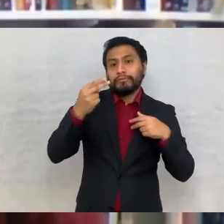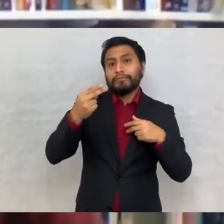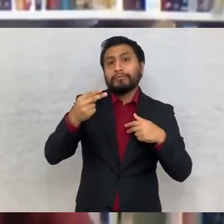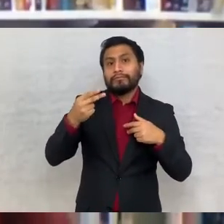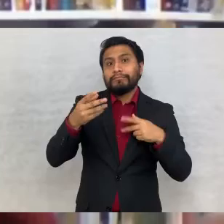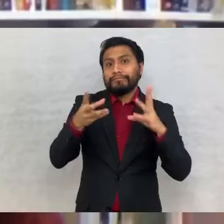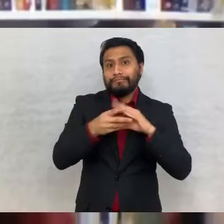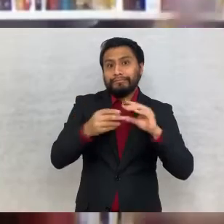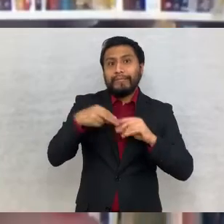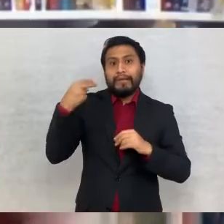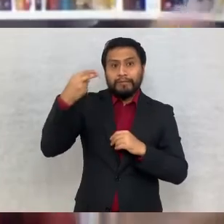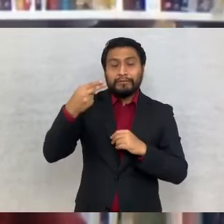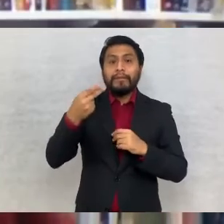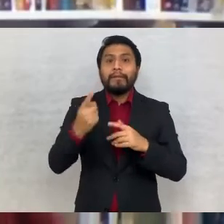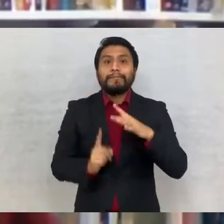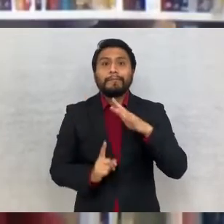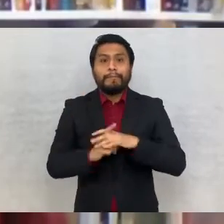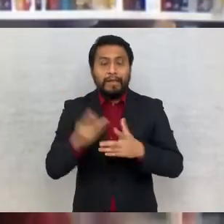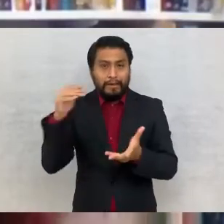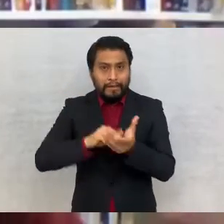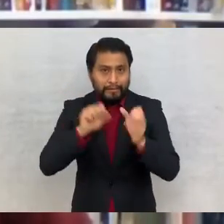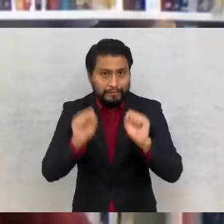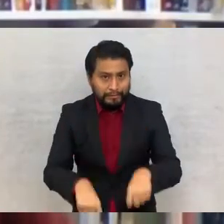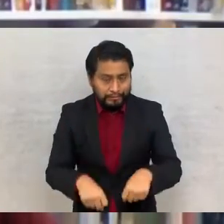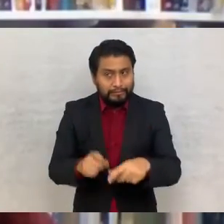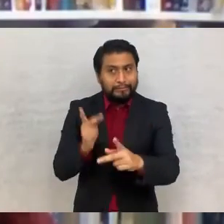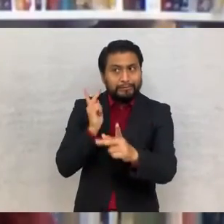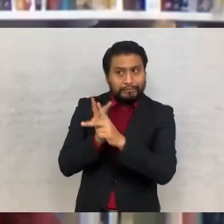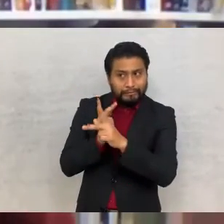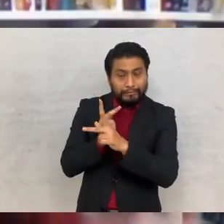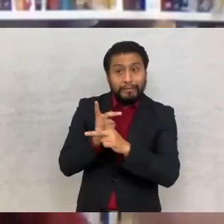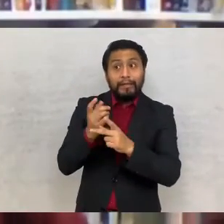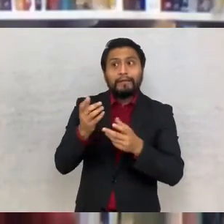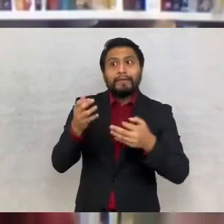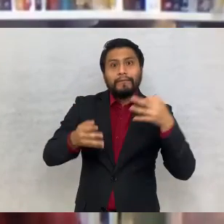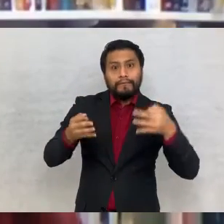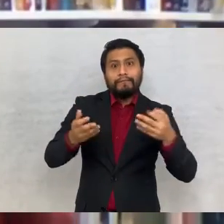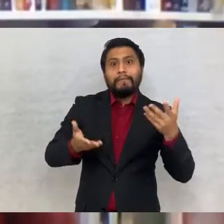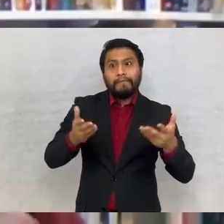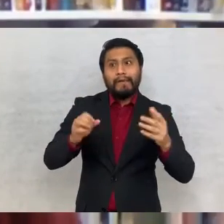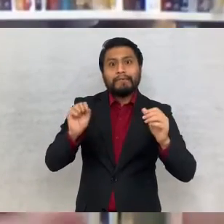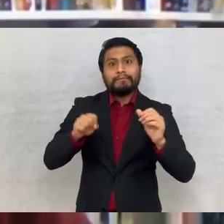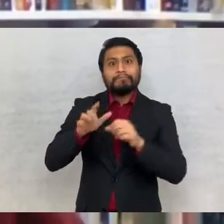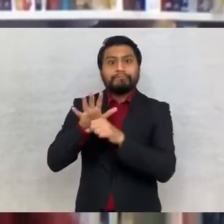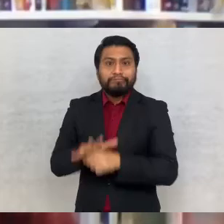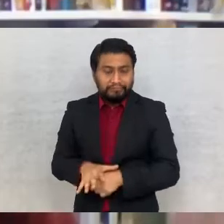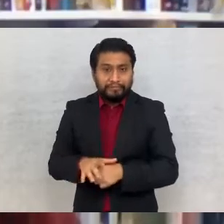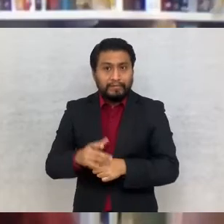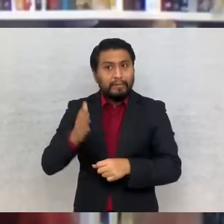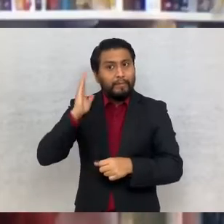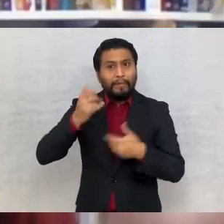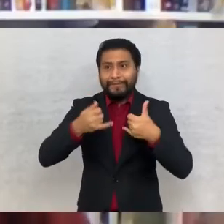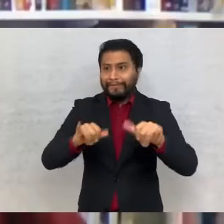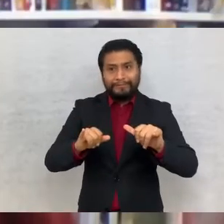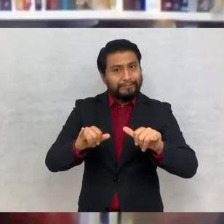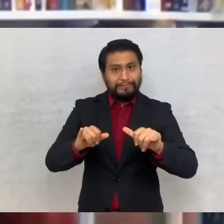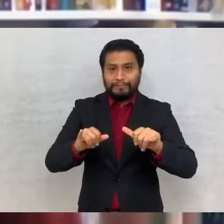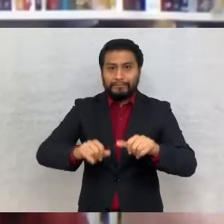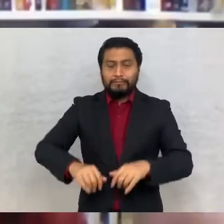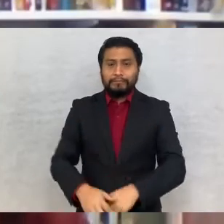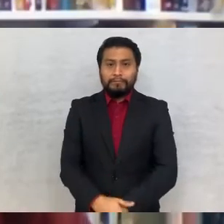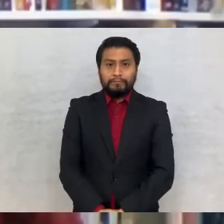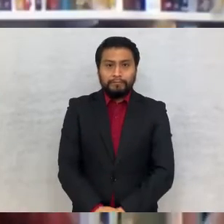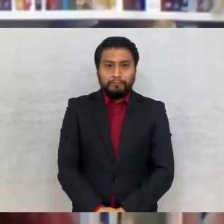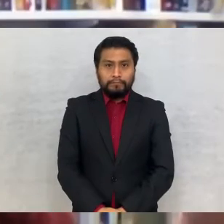careerists and criminals who encouraged the revolution. That was the diagnosis that a certain literary genre that became popular at that time warned